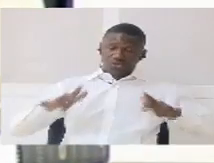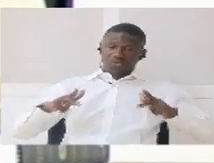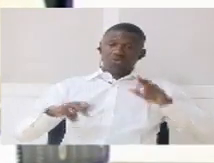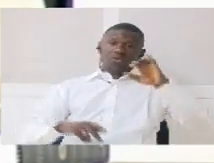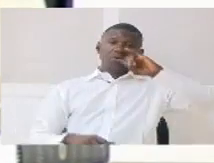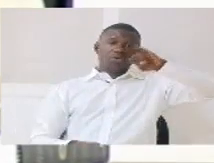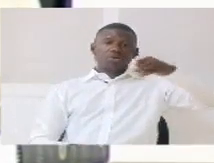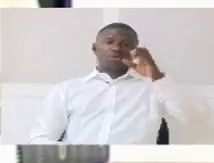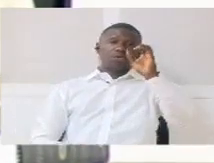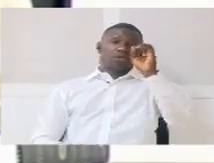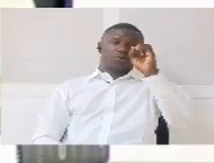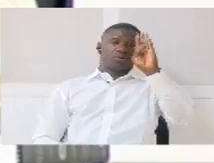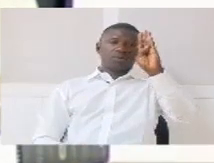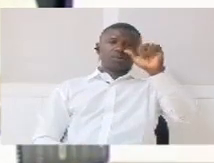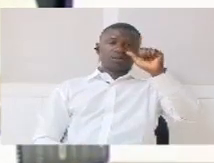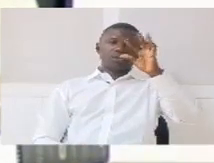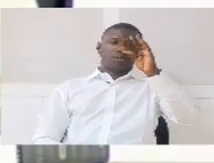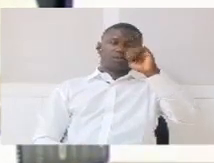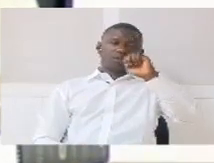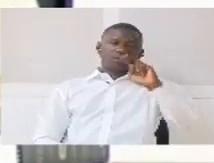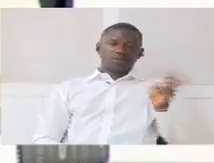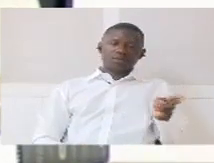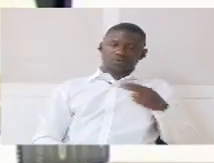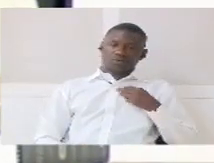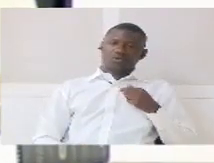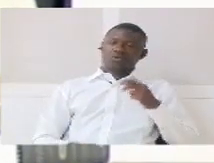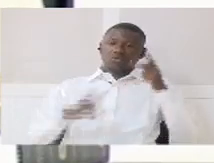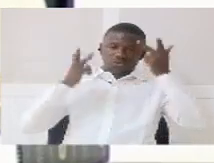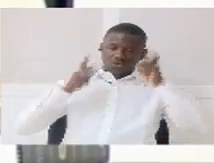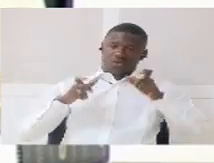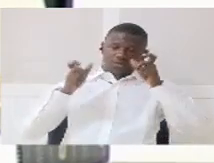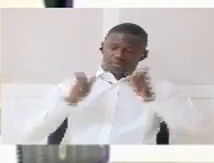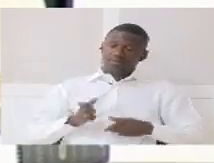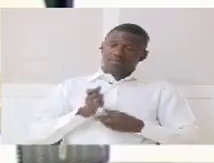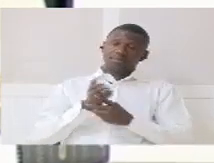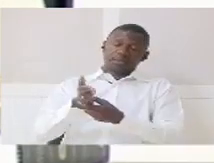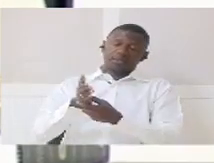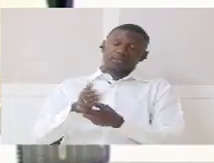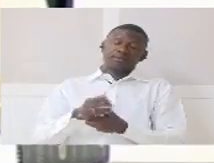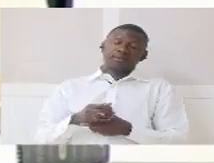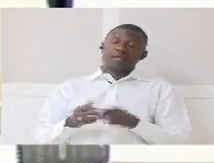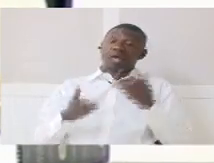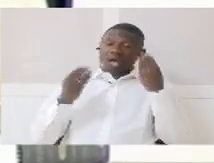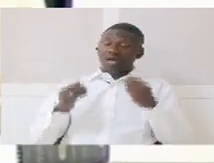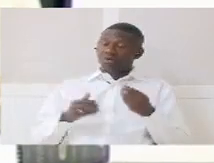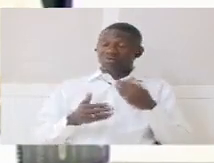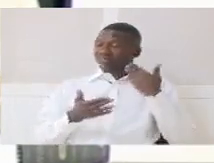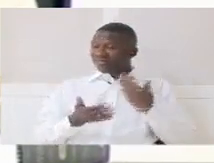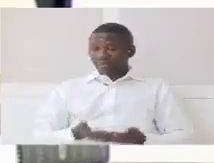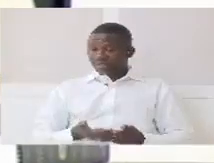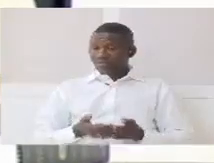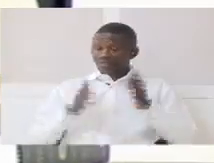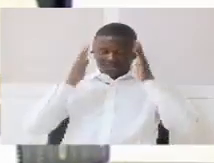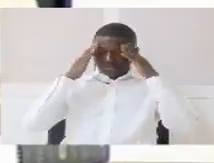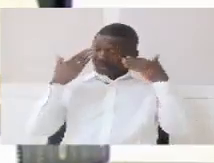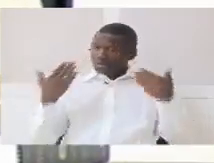Aye. So case tlabanta nyaming. So how the case ended? Malong. I do not know. Aye. So iko wale